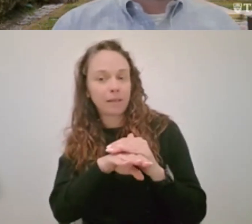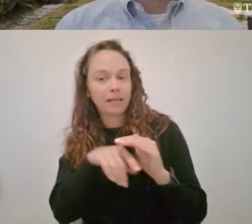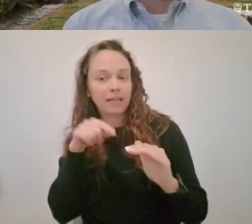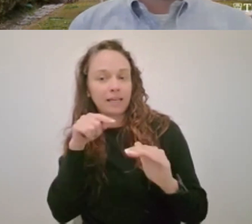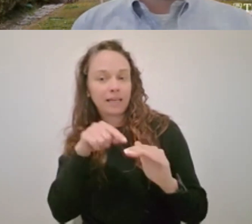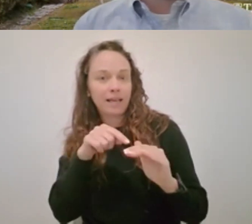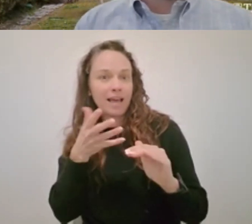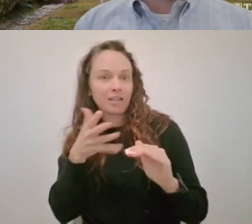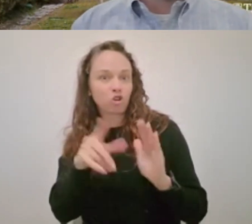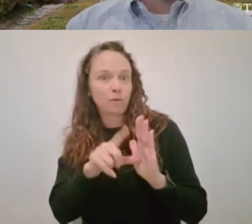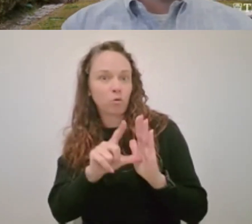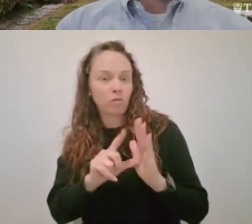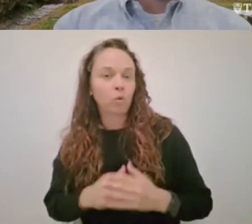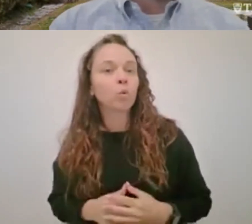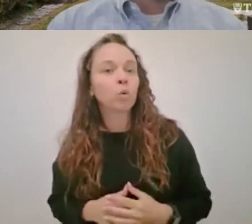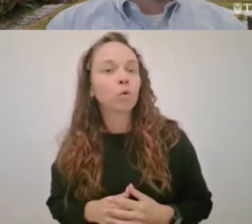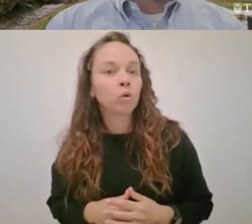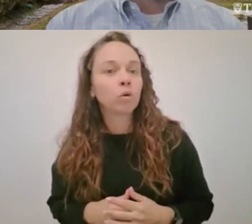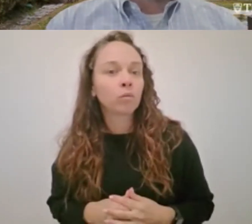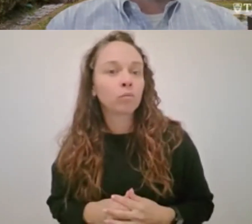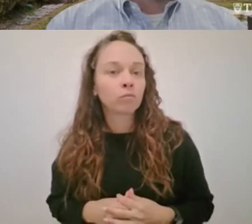has been reviewed.